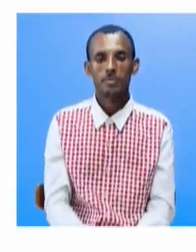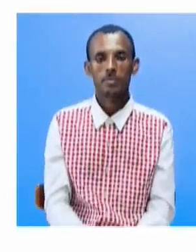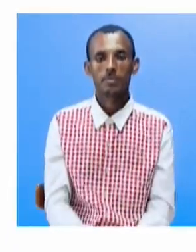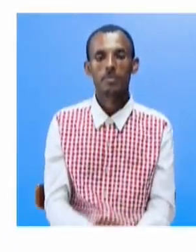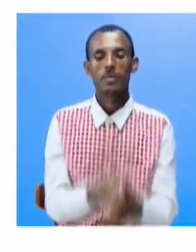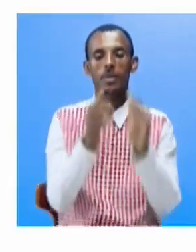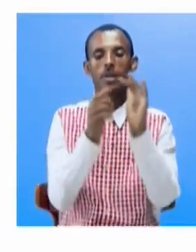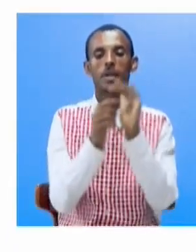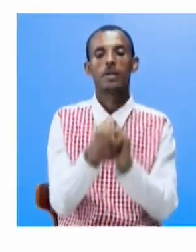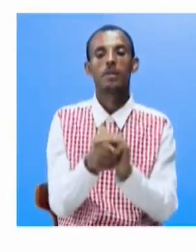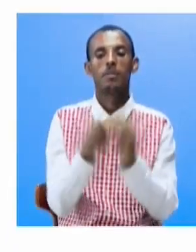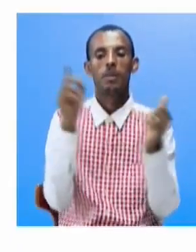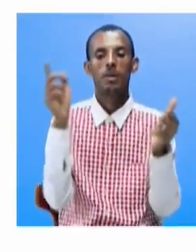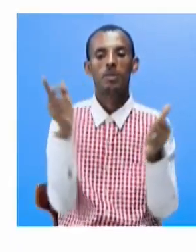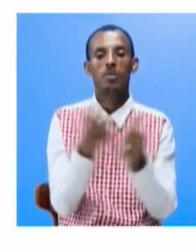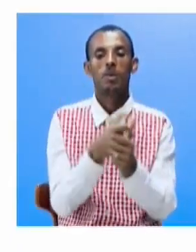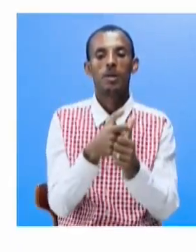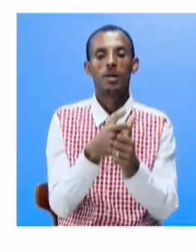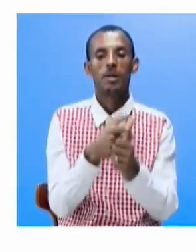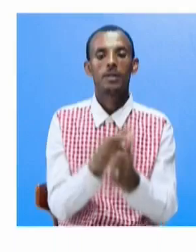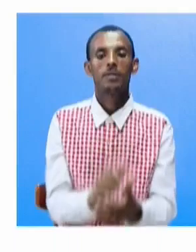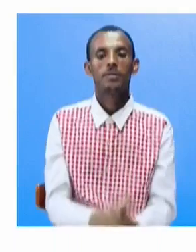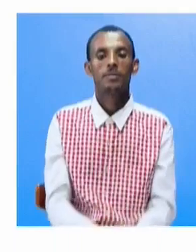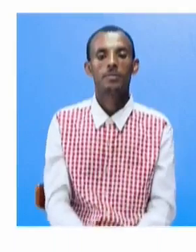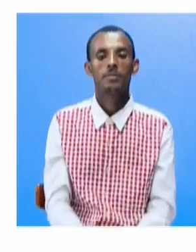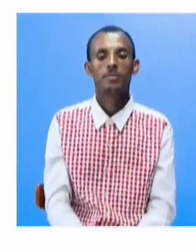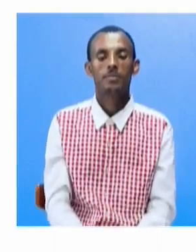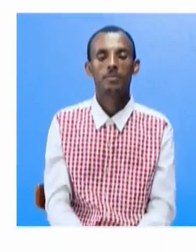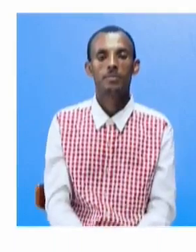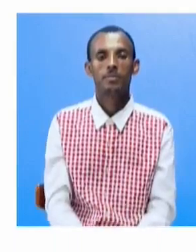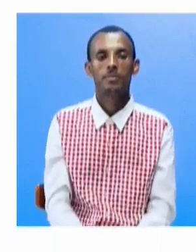Example 1.